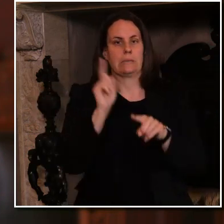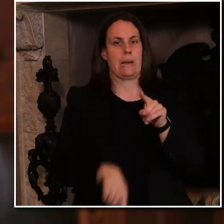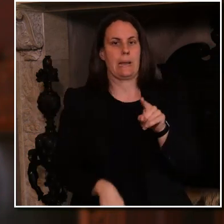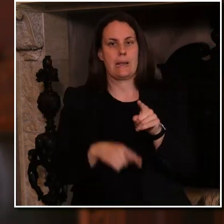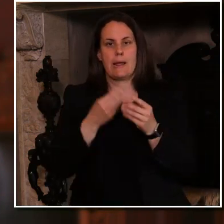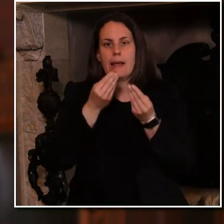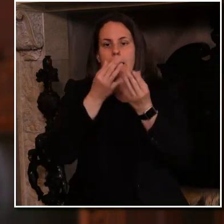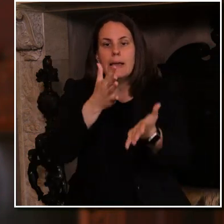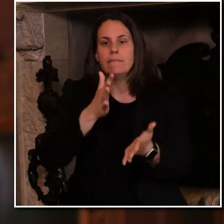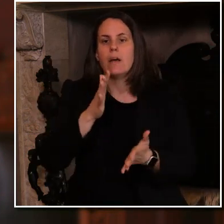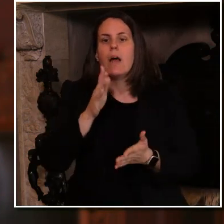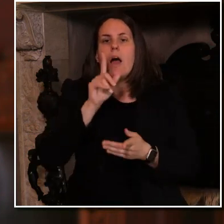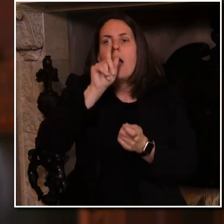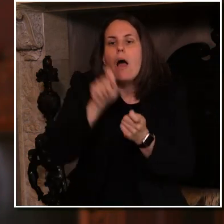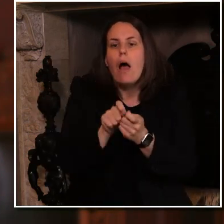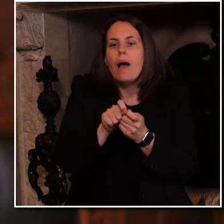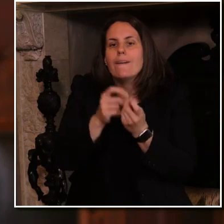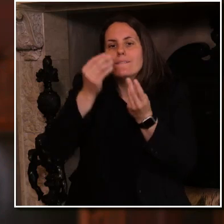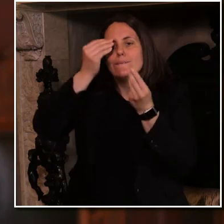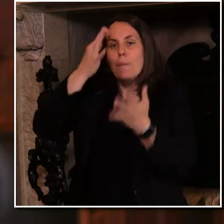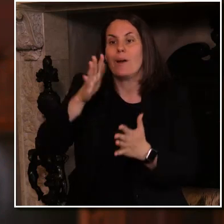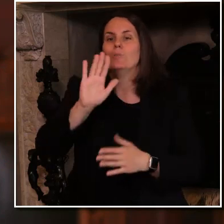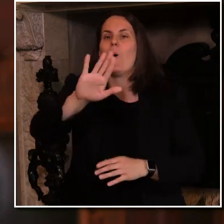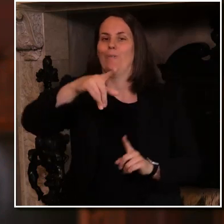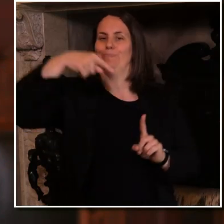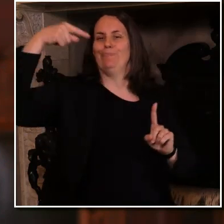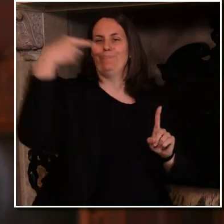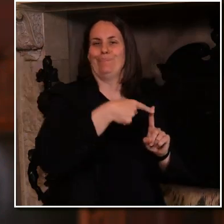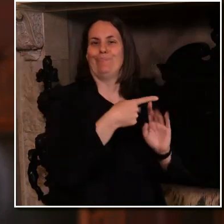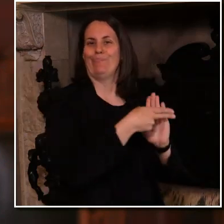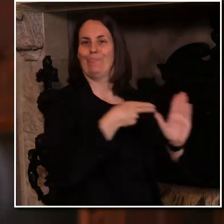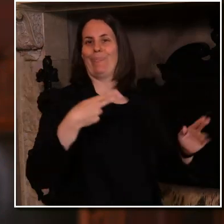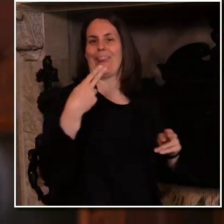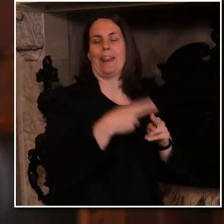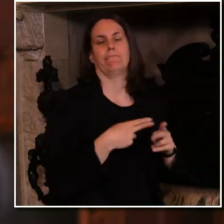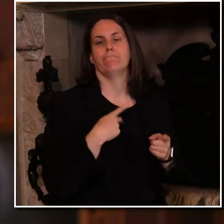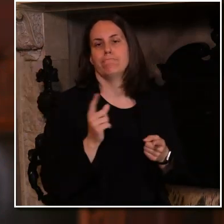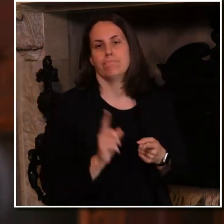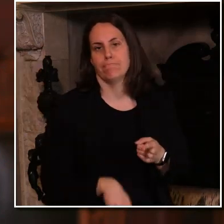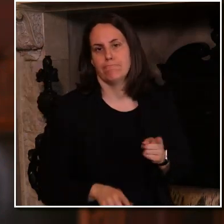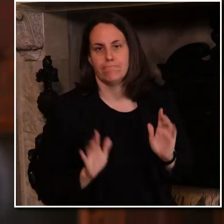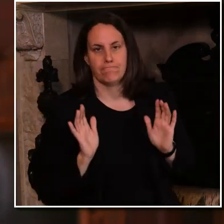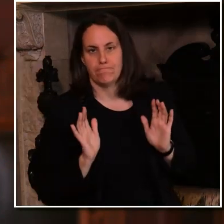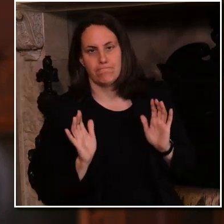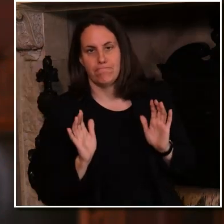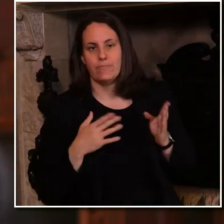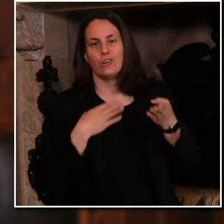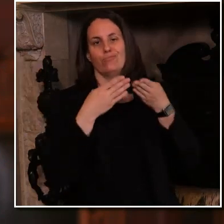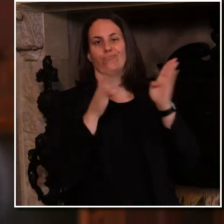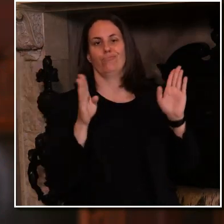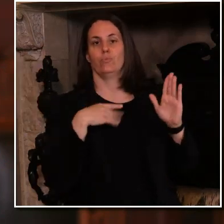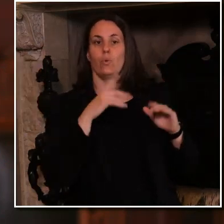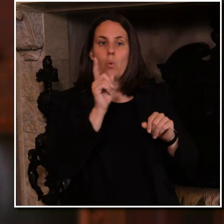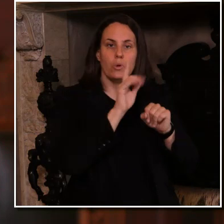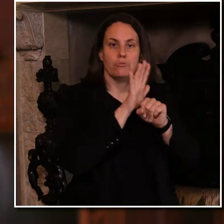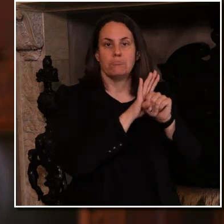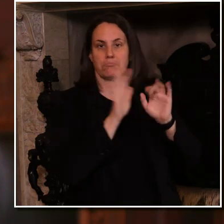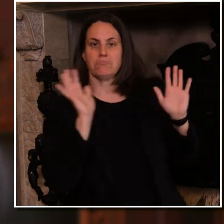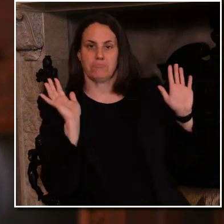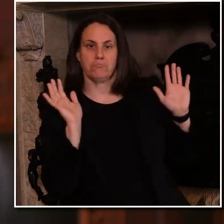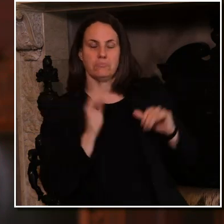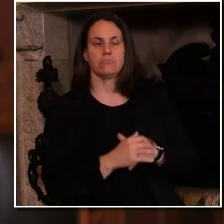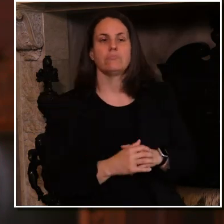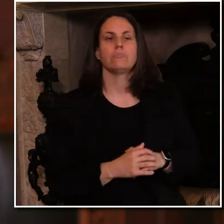individual case and where they live, long-term care facilities are people's residents, and so we are interested